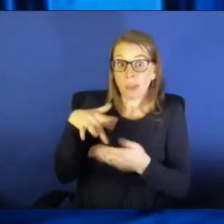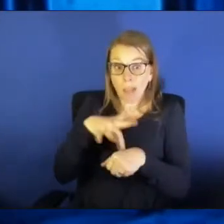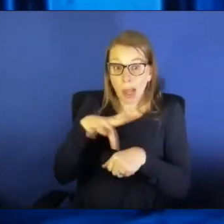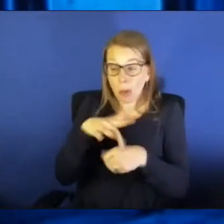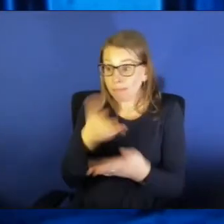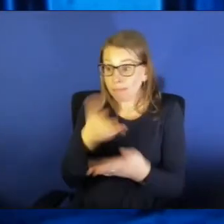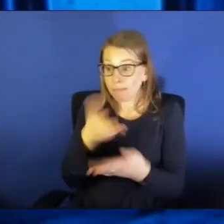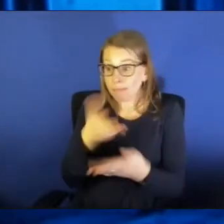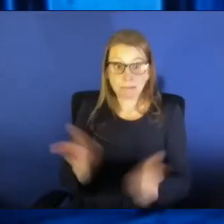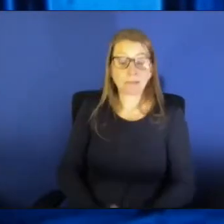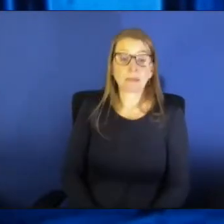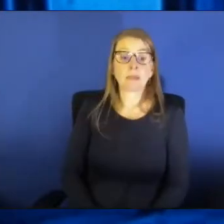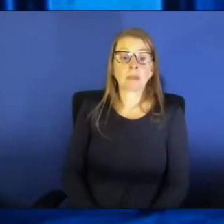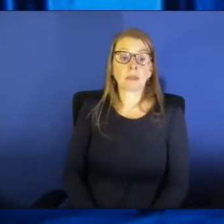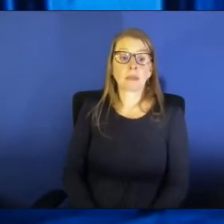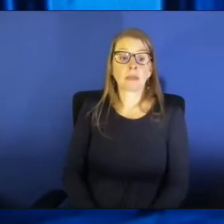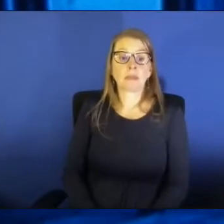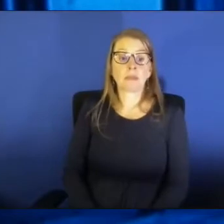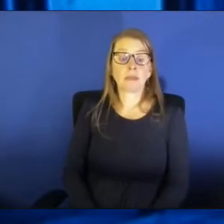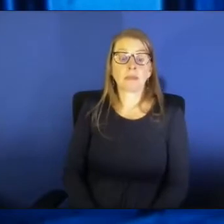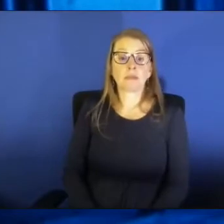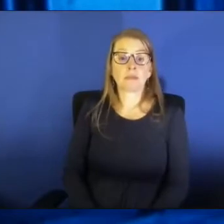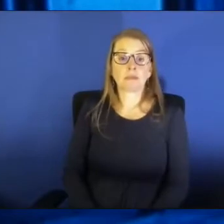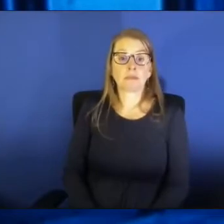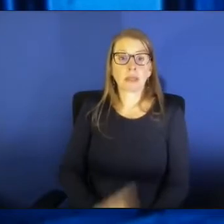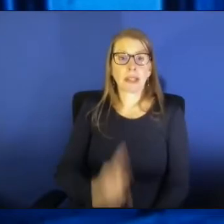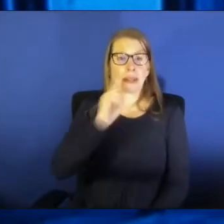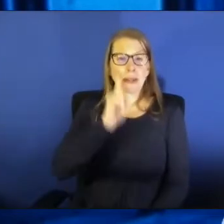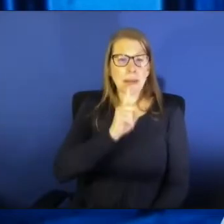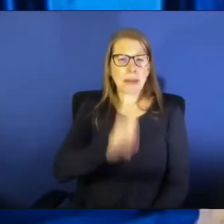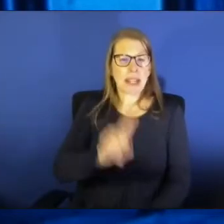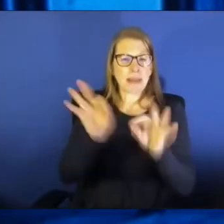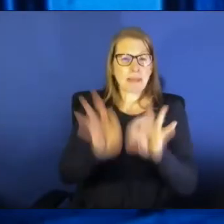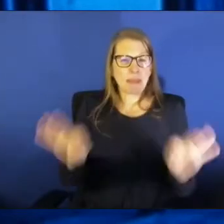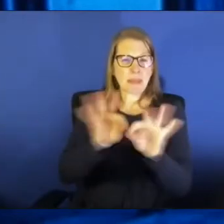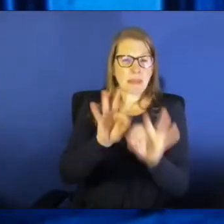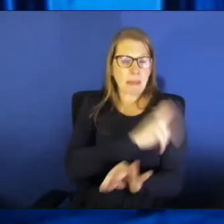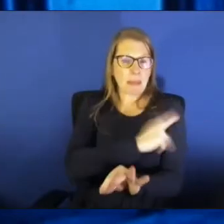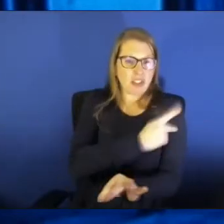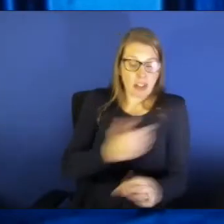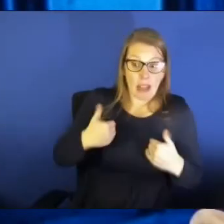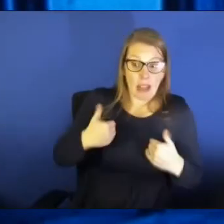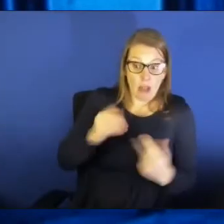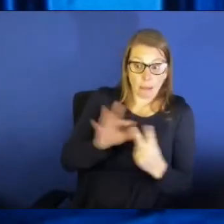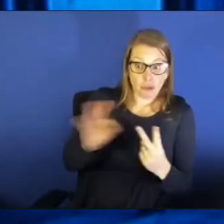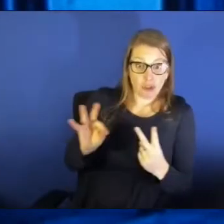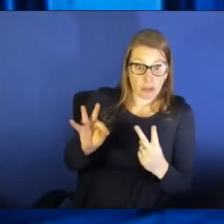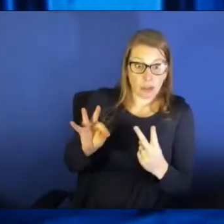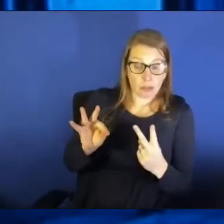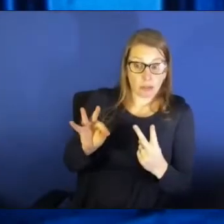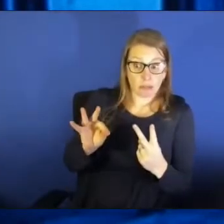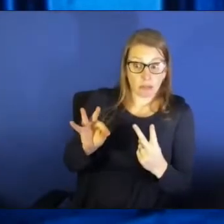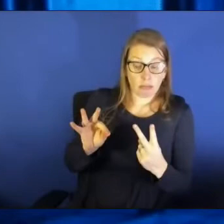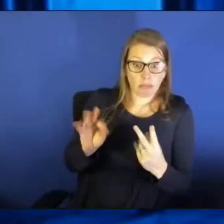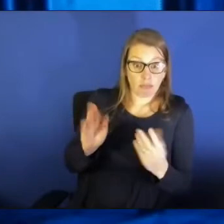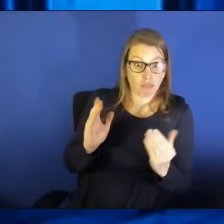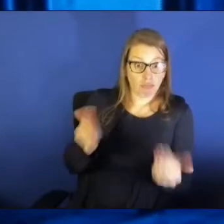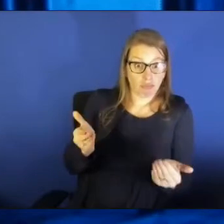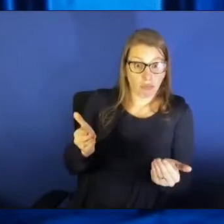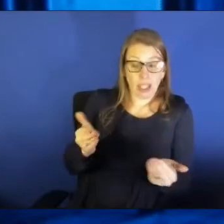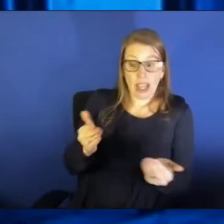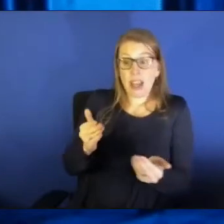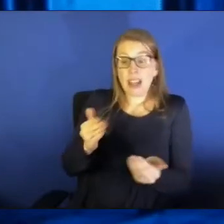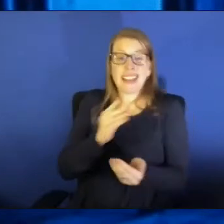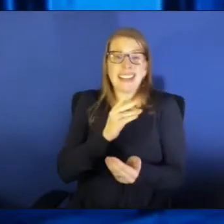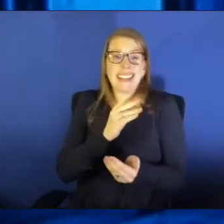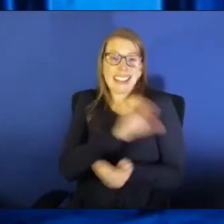really, I think it's really important that patients have these options available to them. Clinical trial isn't for everyone, but